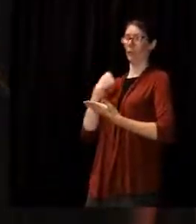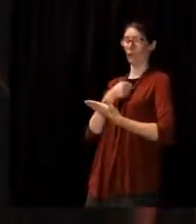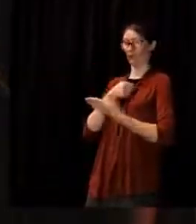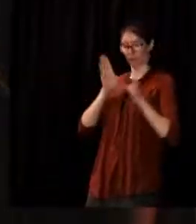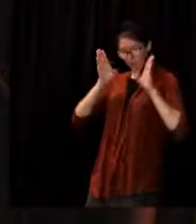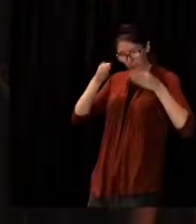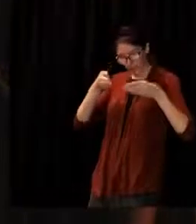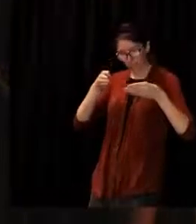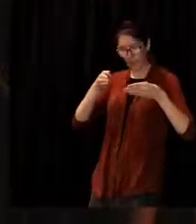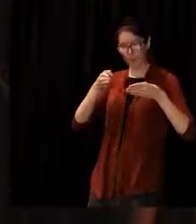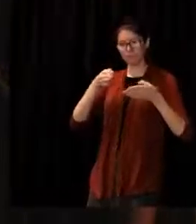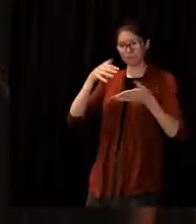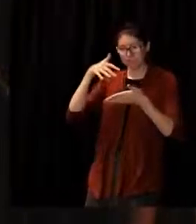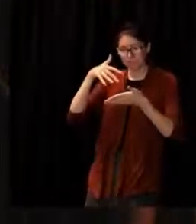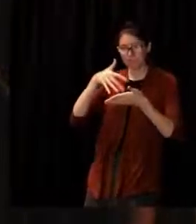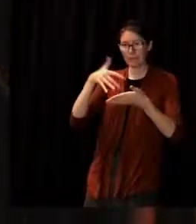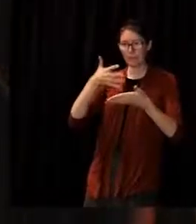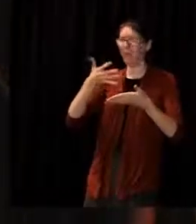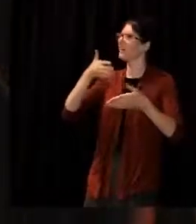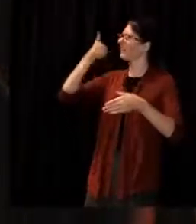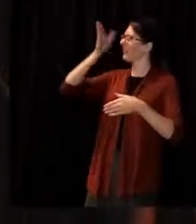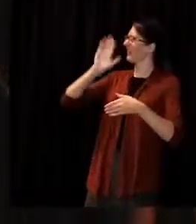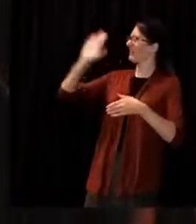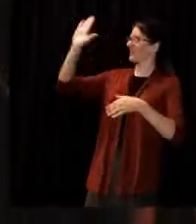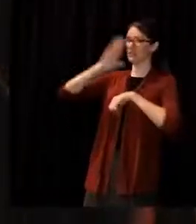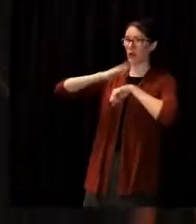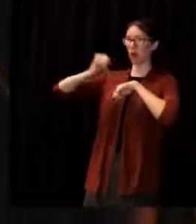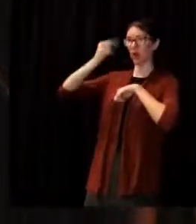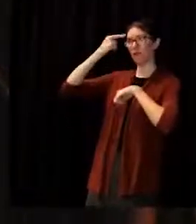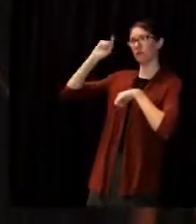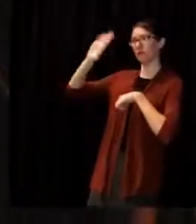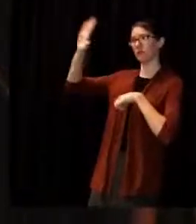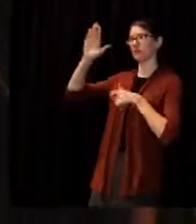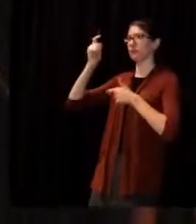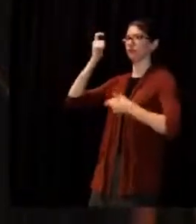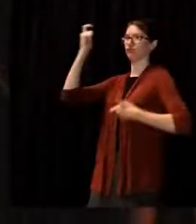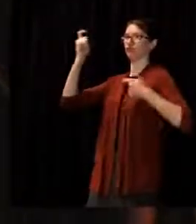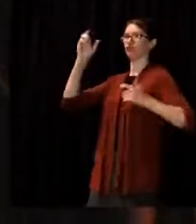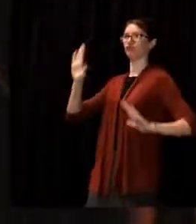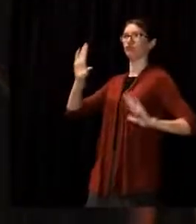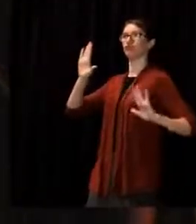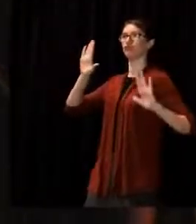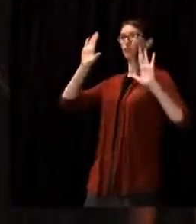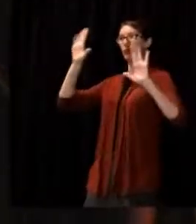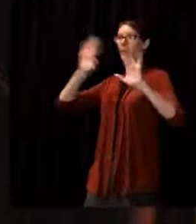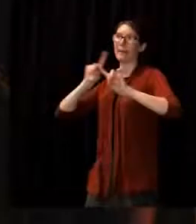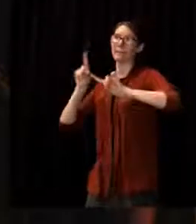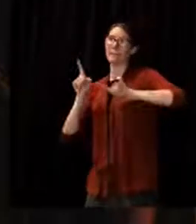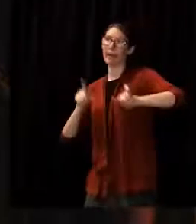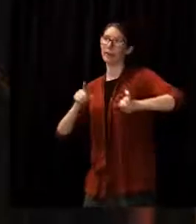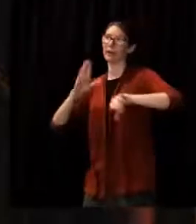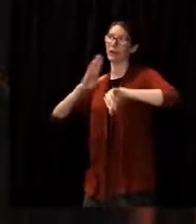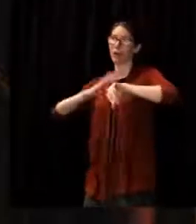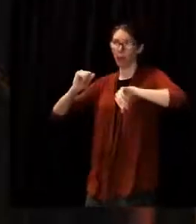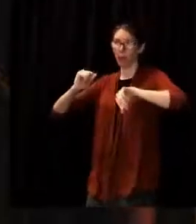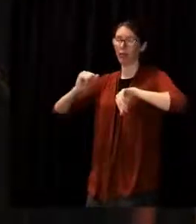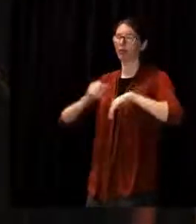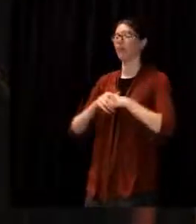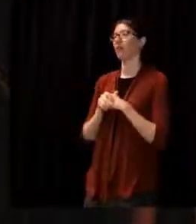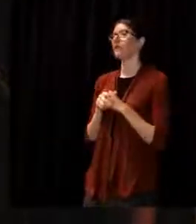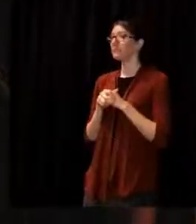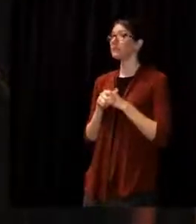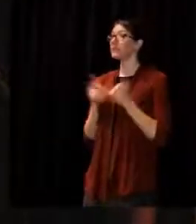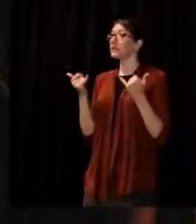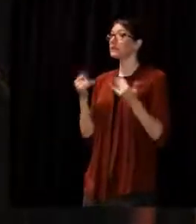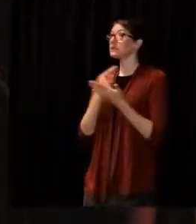on looking in particular of the call that God has given us towards the Great Commandment and the Great Commission. Well, this morning, what I want to do is